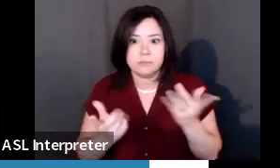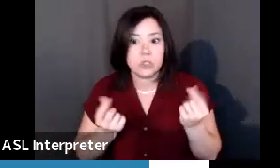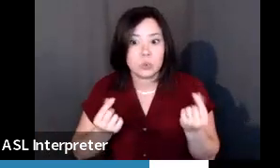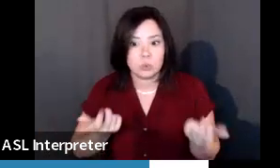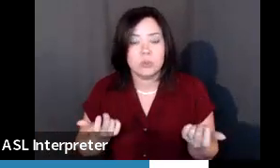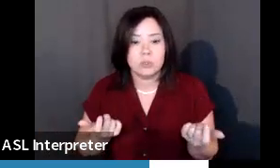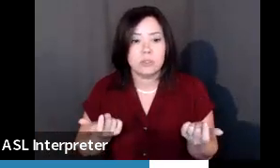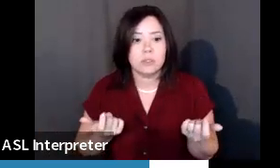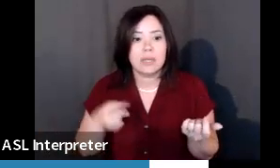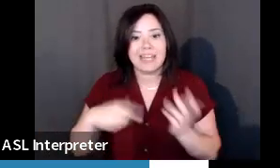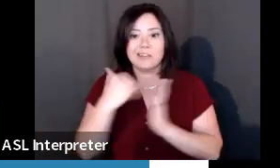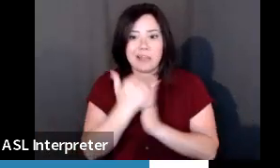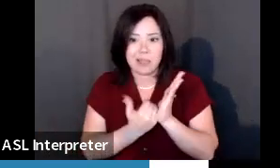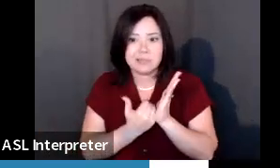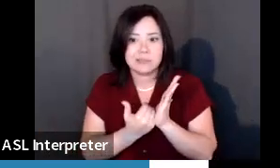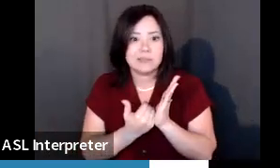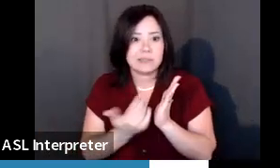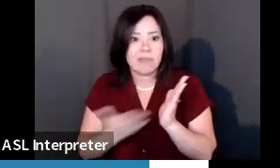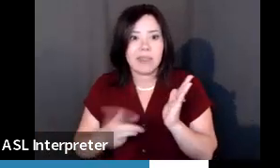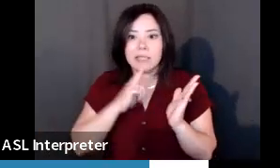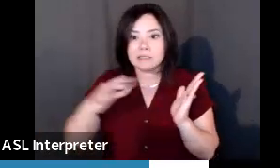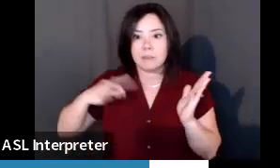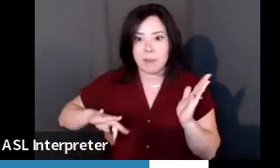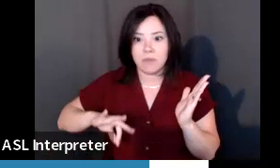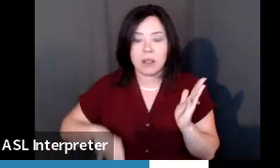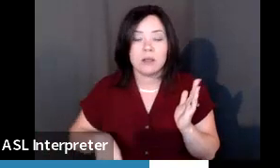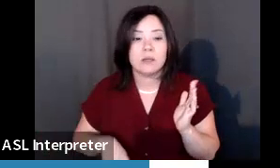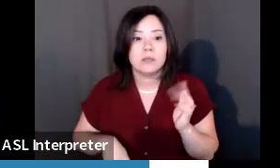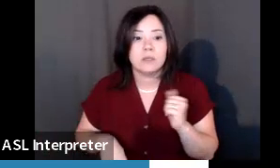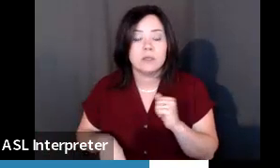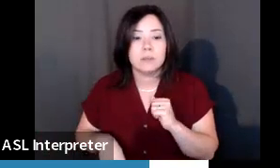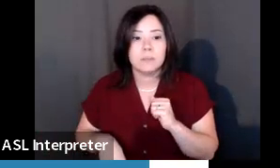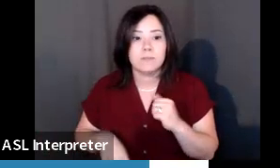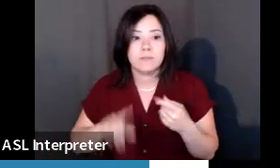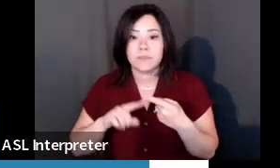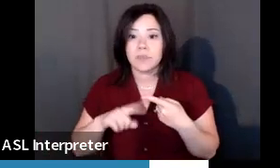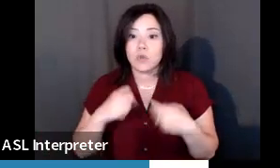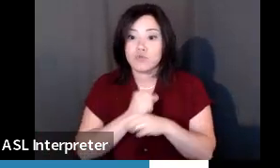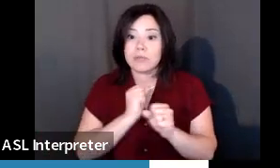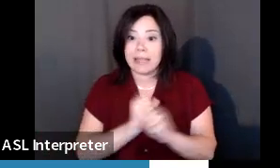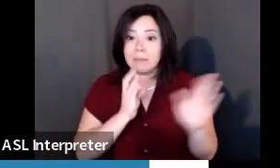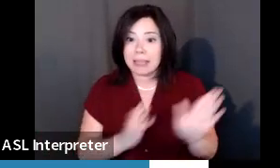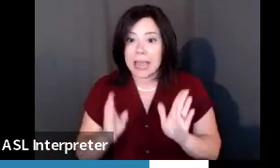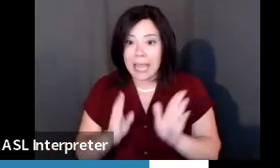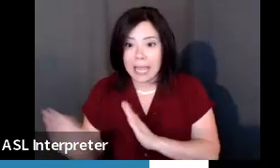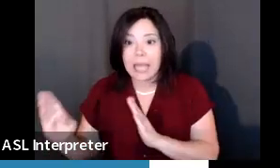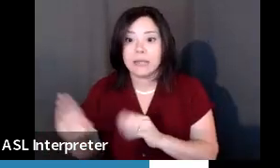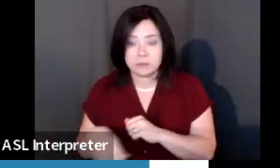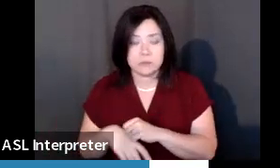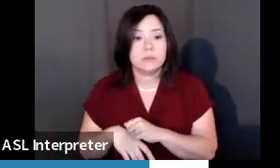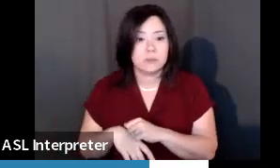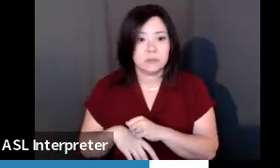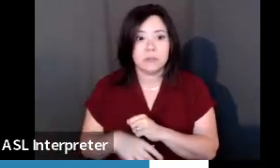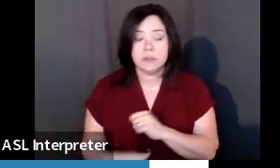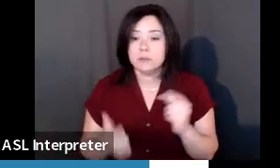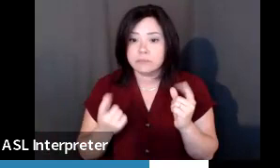just a list of some things that can be helpful. Creating a plan or a strategy to make sure